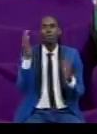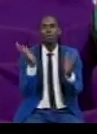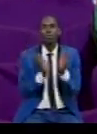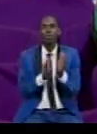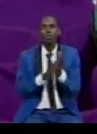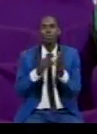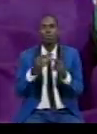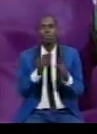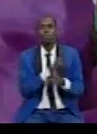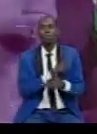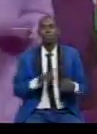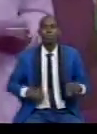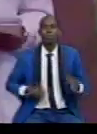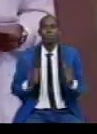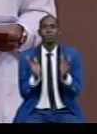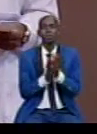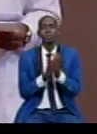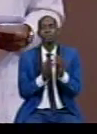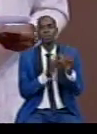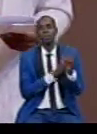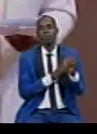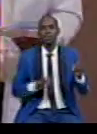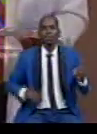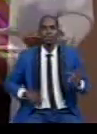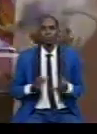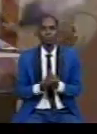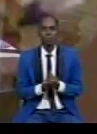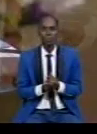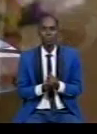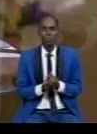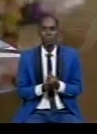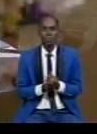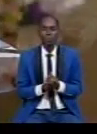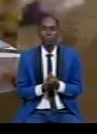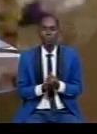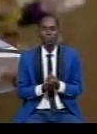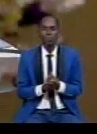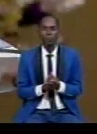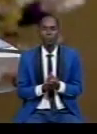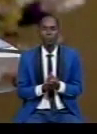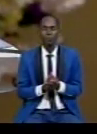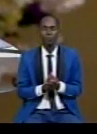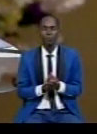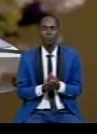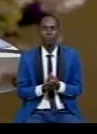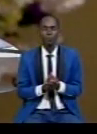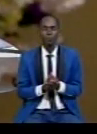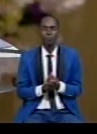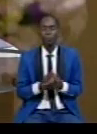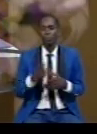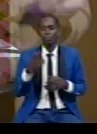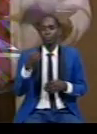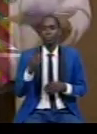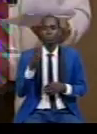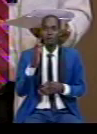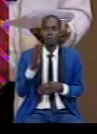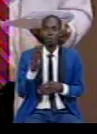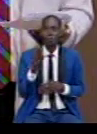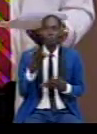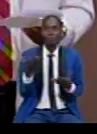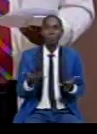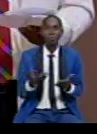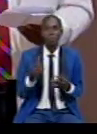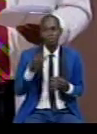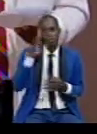Praise the Lord. Praise the Lord. You've heard the testimony. The brother was in